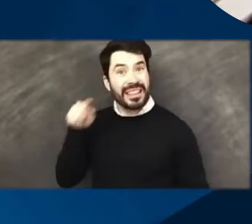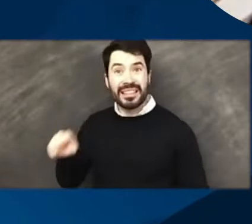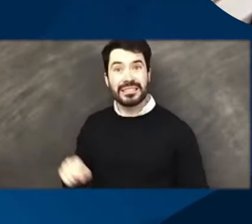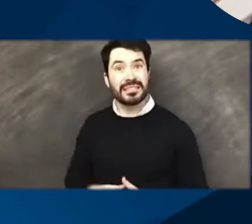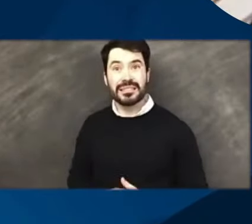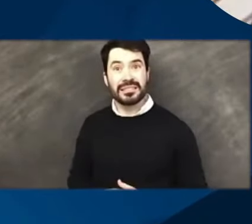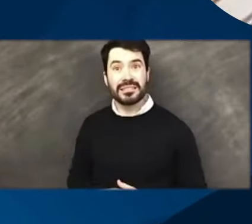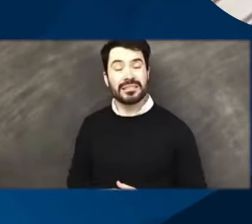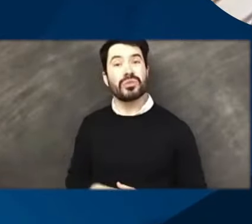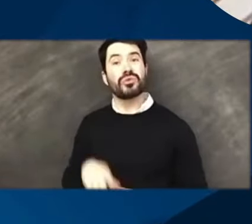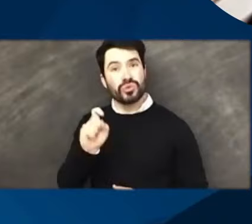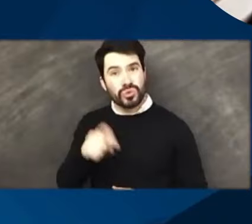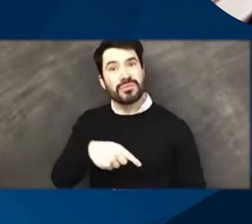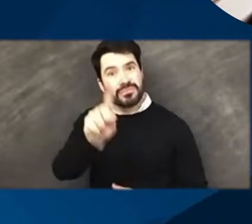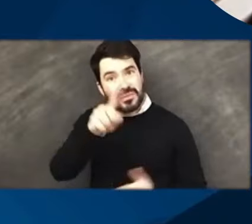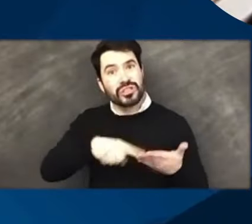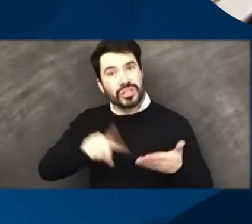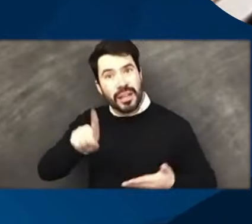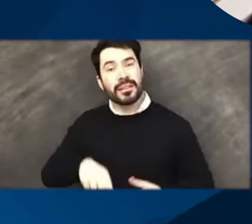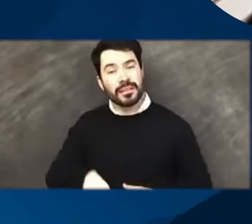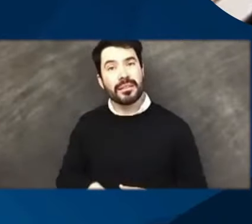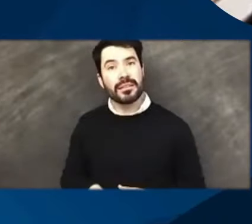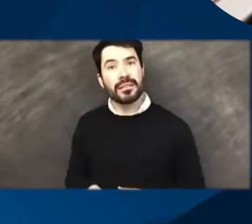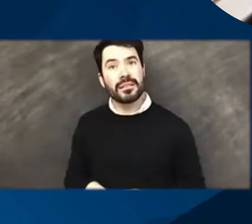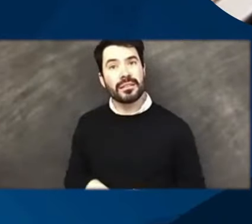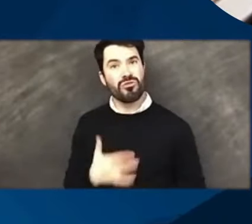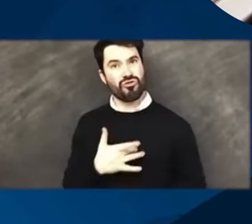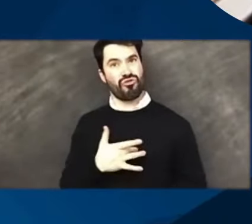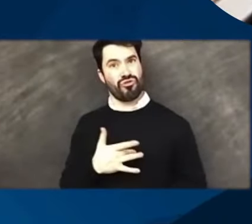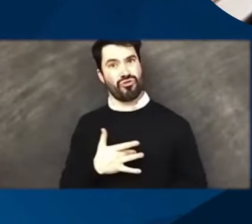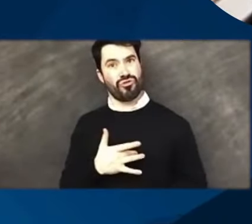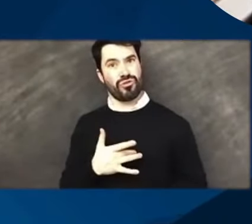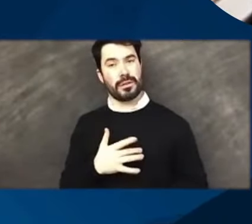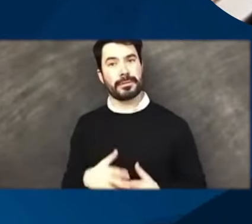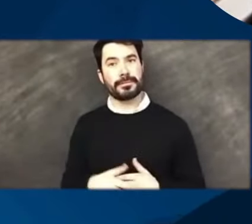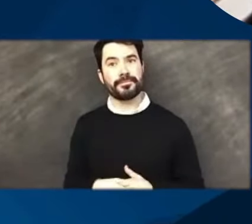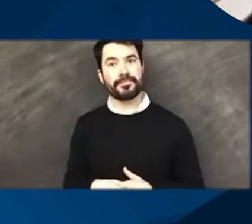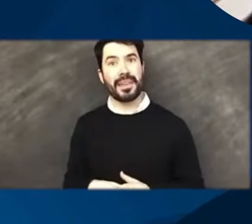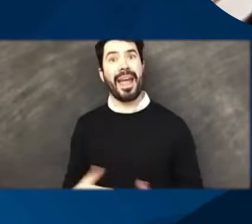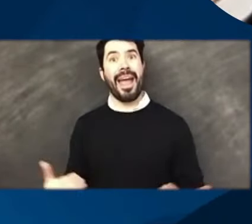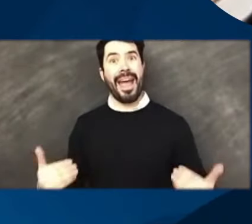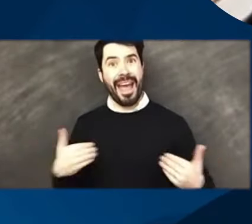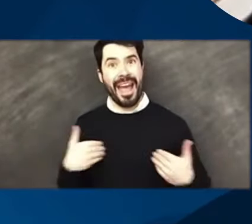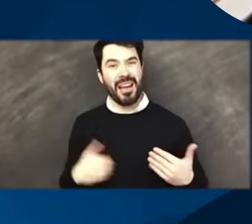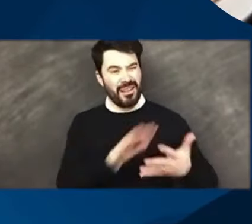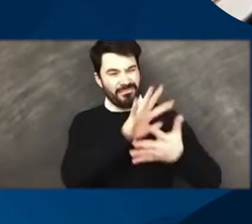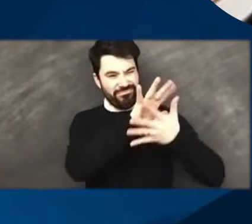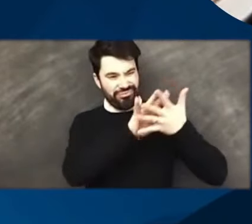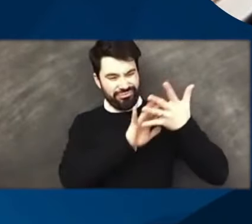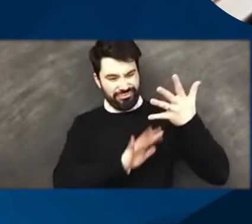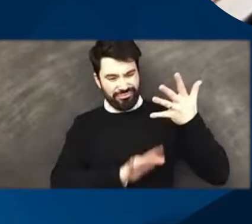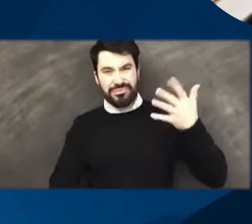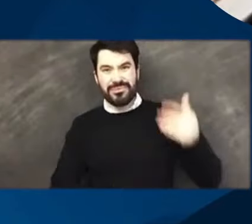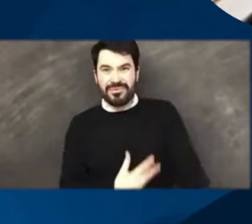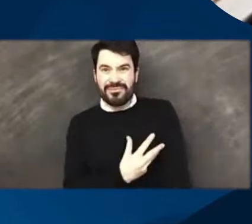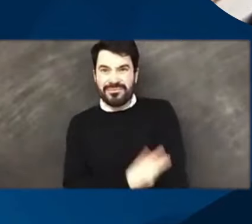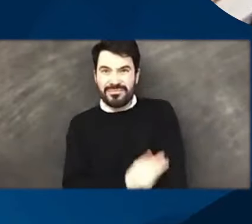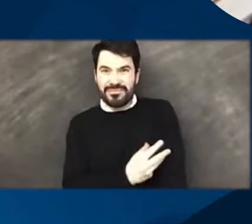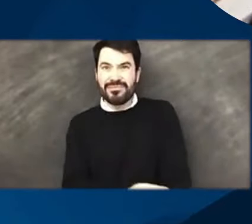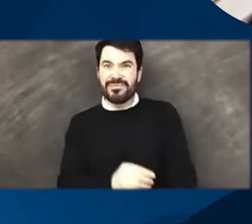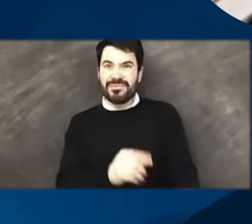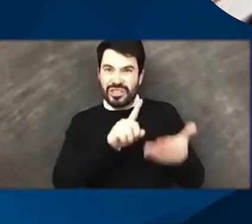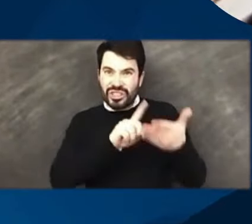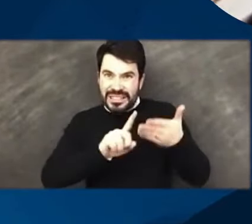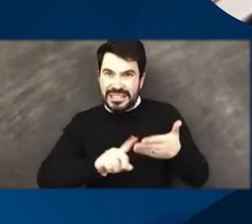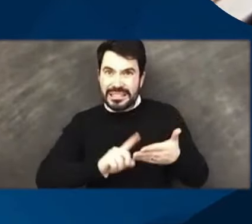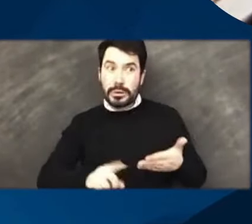should get checked out and have the other corollary workup done in order to see whether or not that's what's